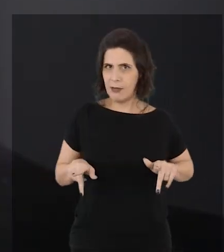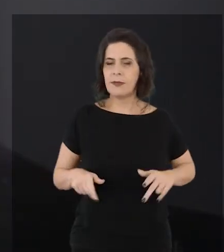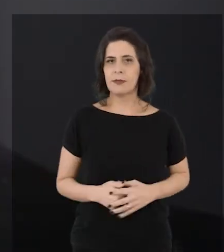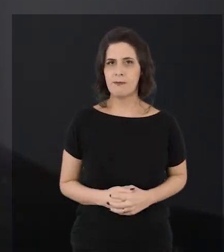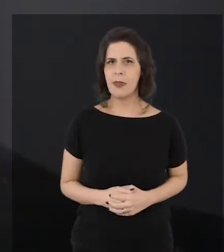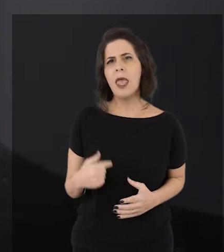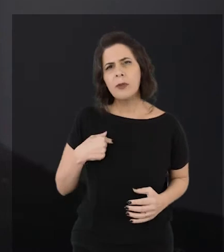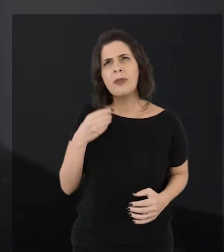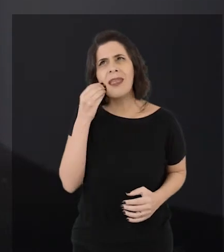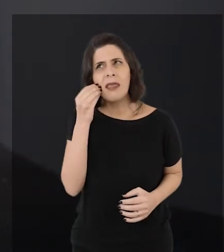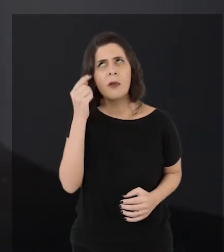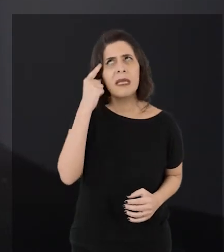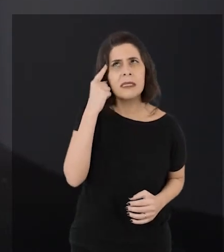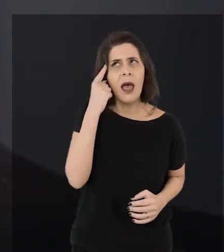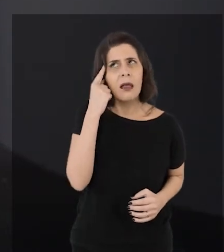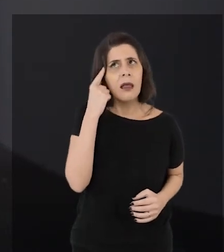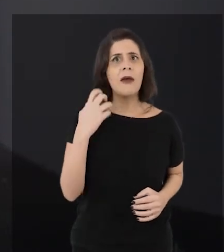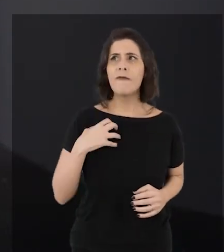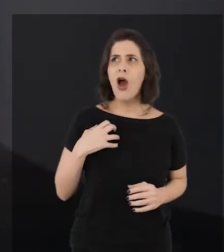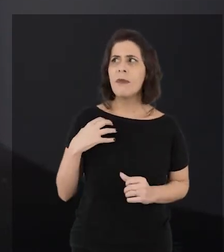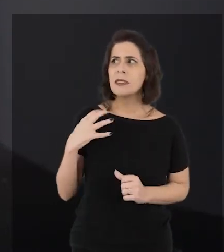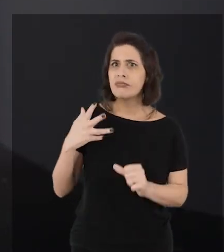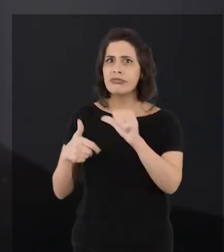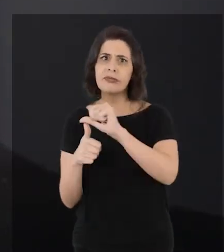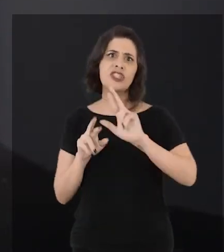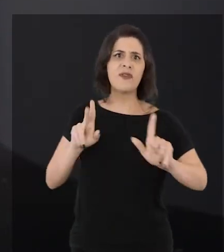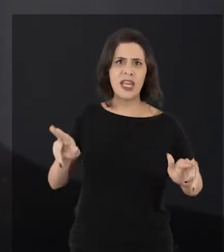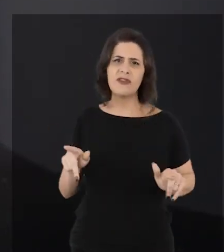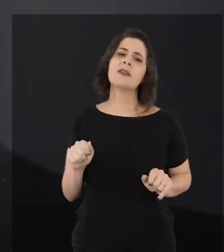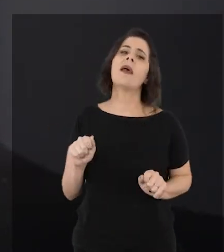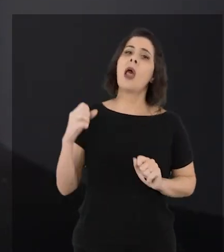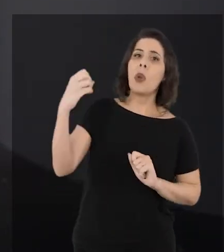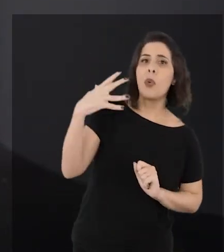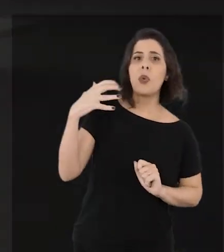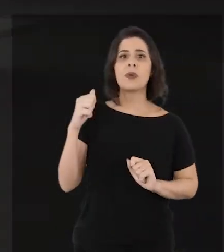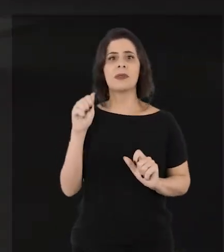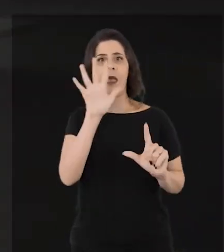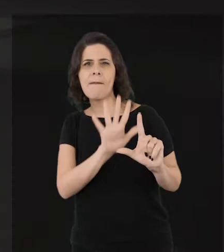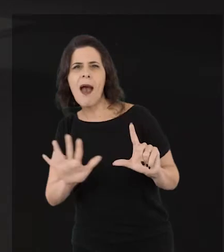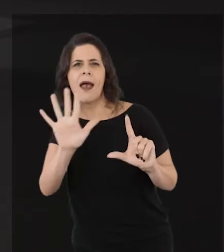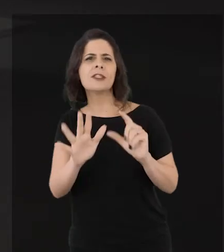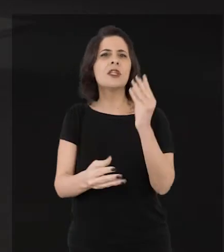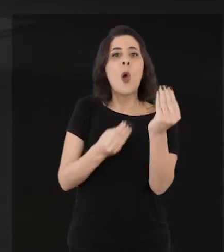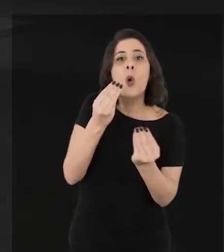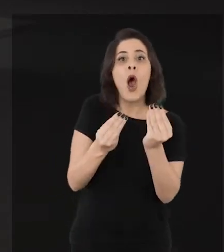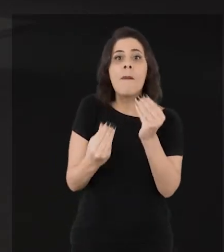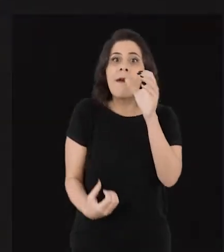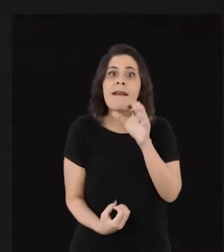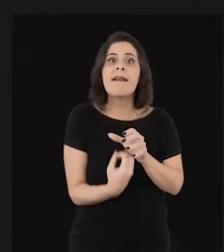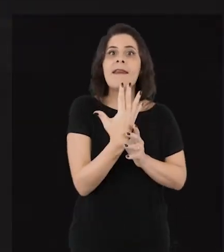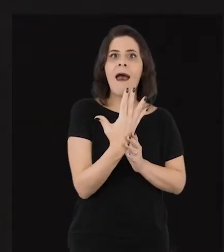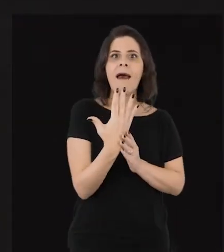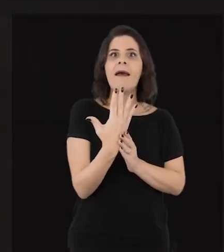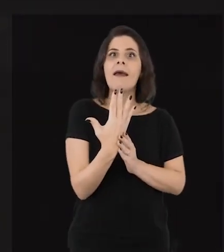to think in different ways through light, through images of how to create an